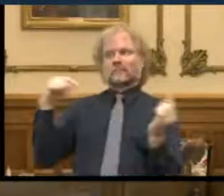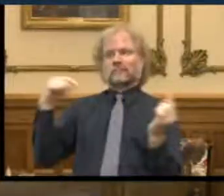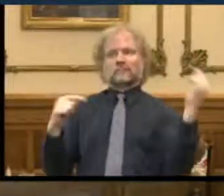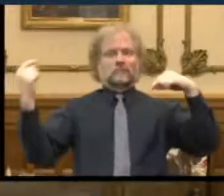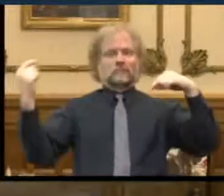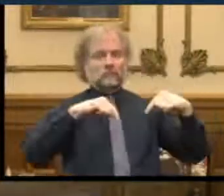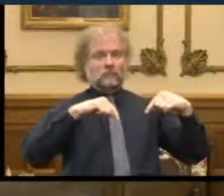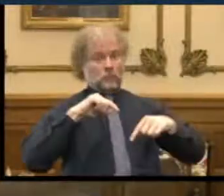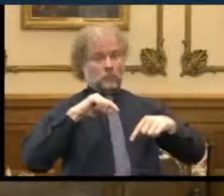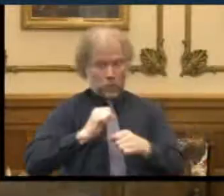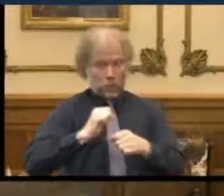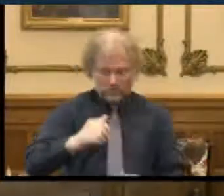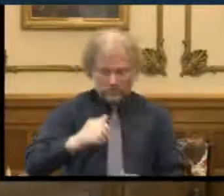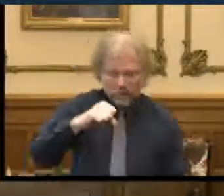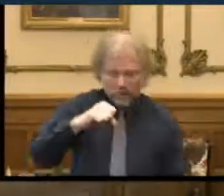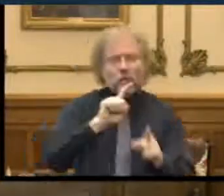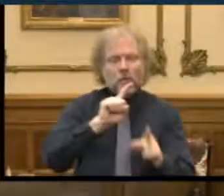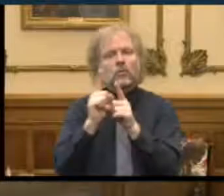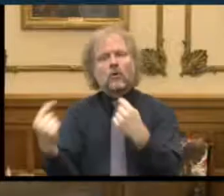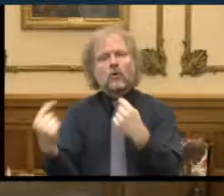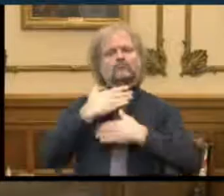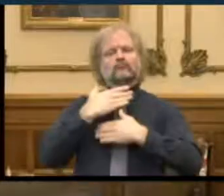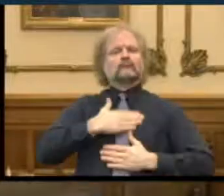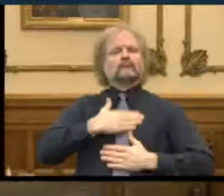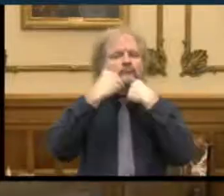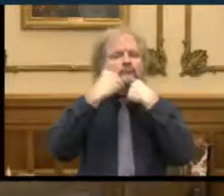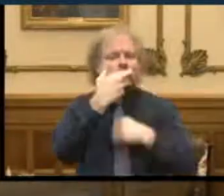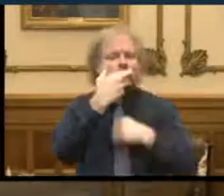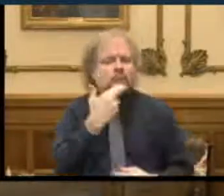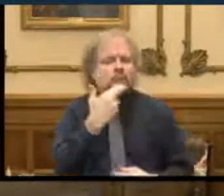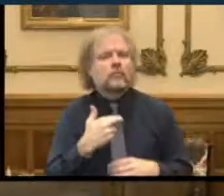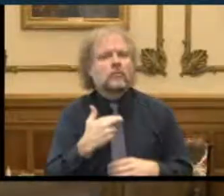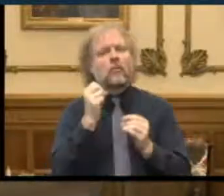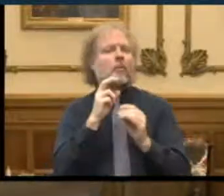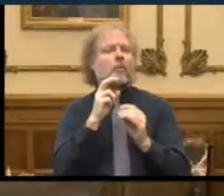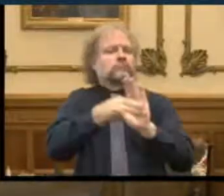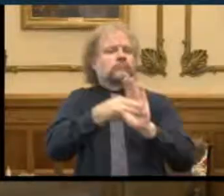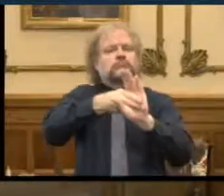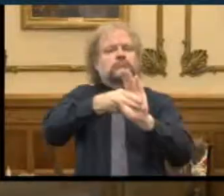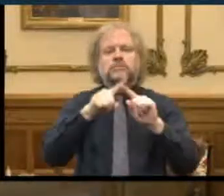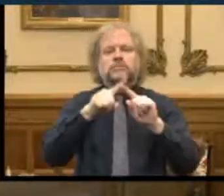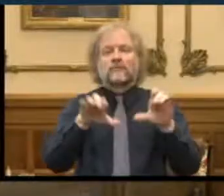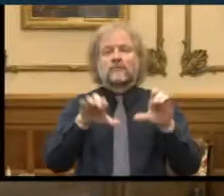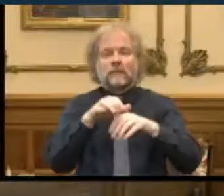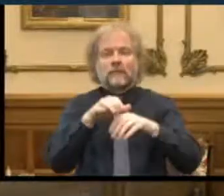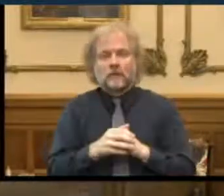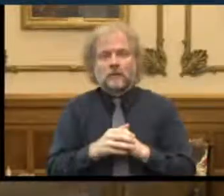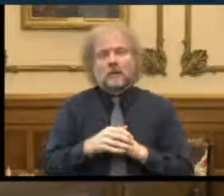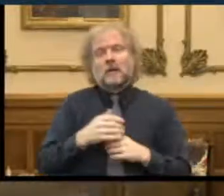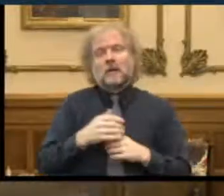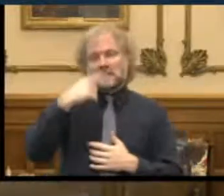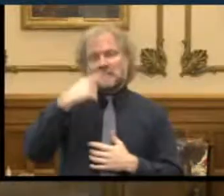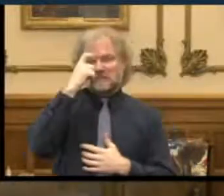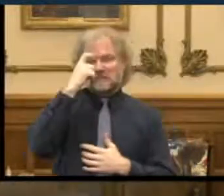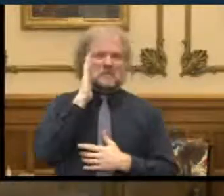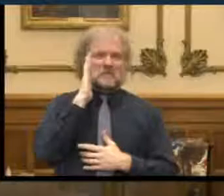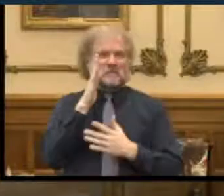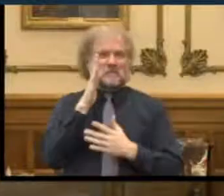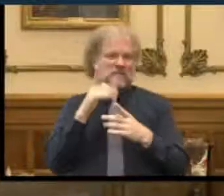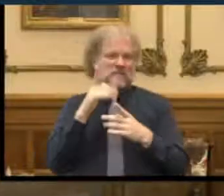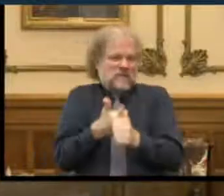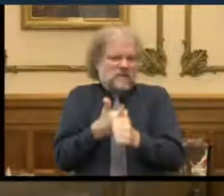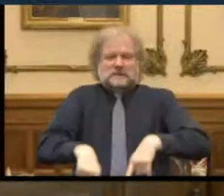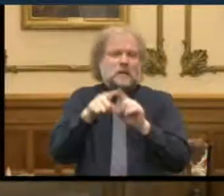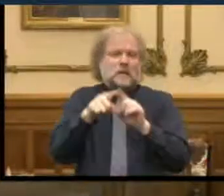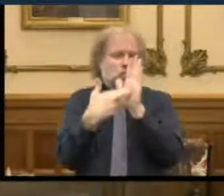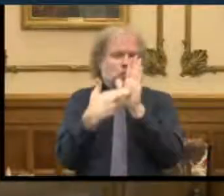they're working here, but they're coming here to enjoy the restaurants or the other activities. We expect that they will follow the same rules and regulation